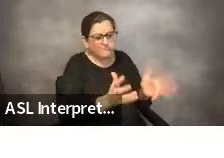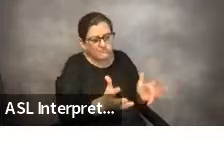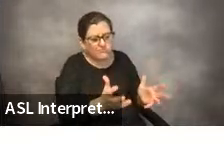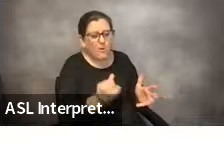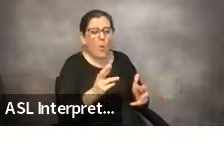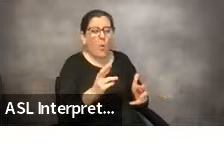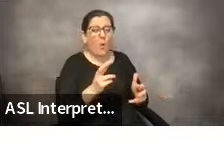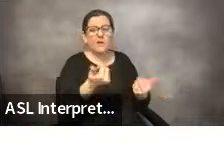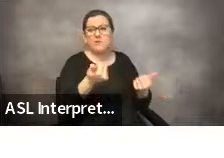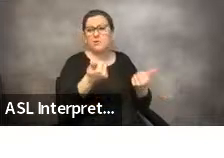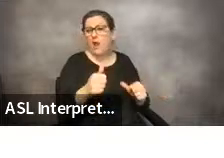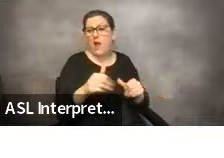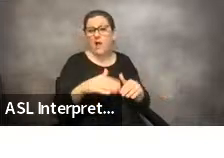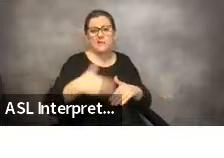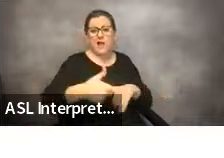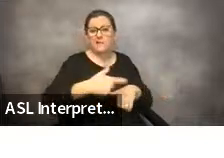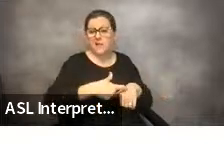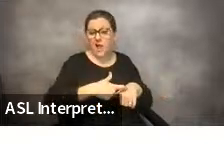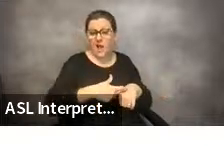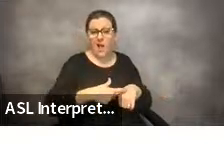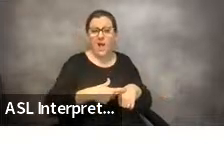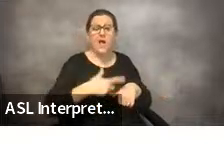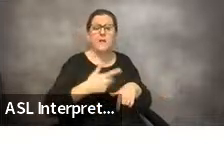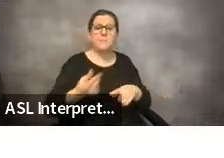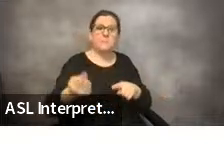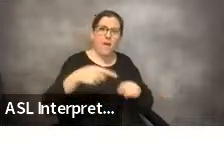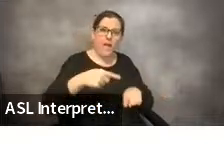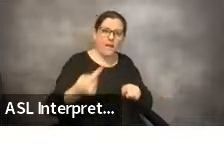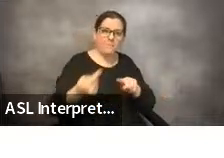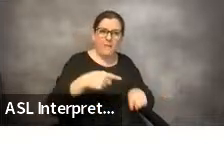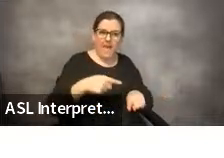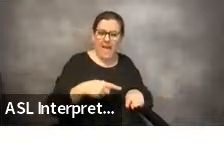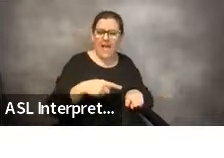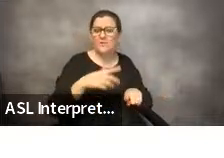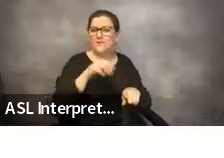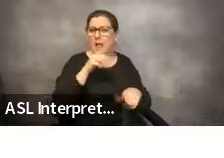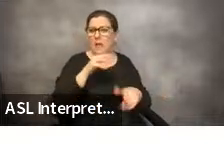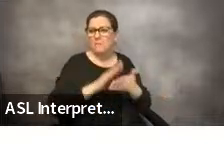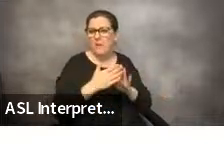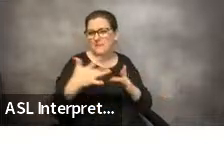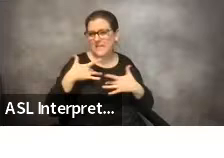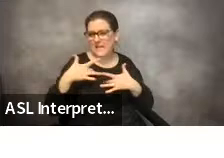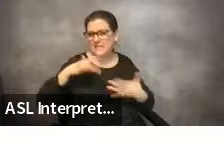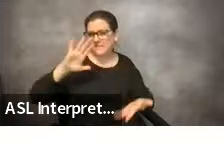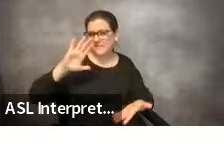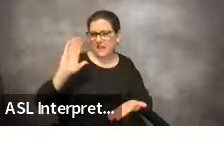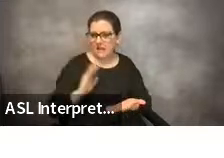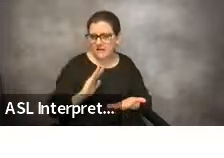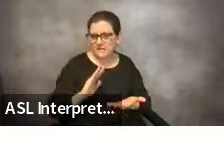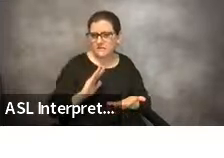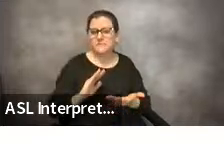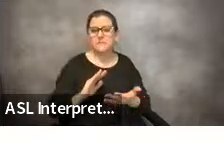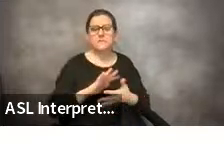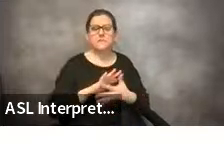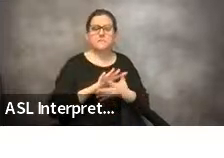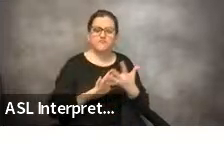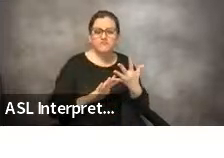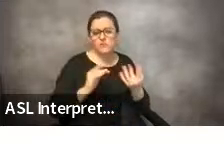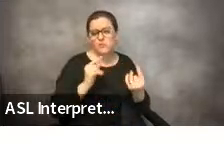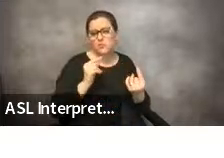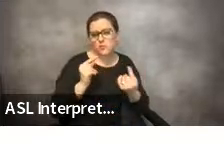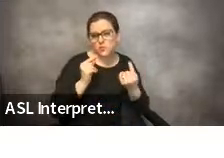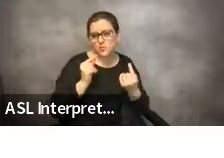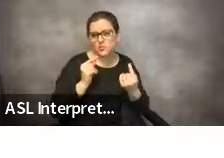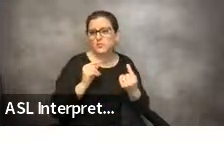again and we can desensitize over a couple days. Lots of varying things that we can try to do. And then